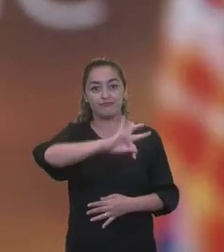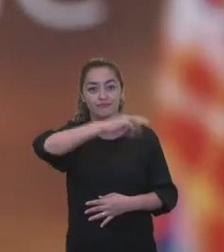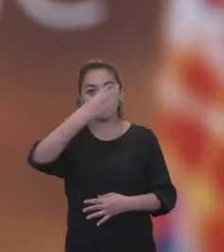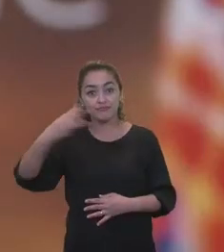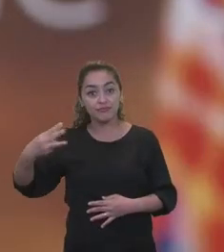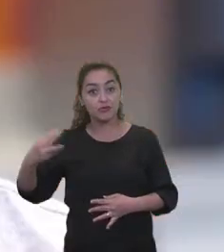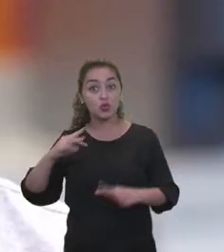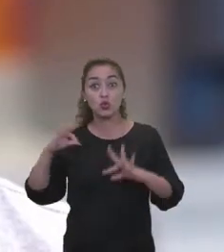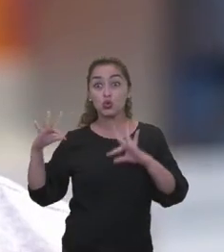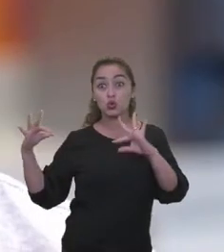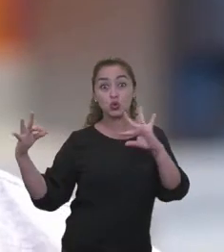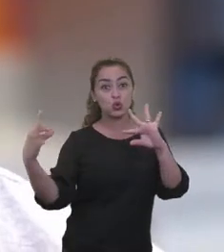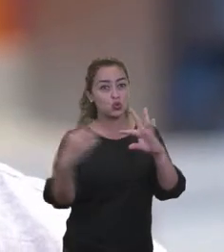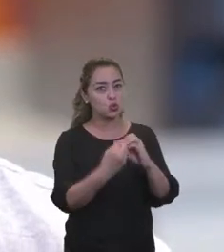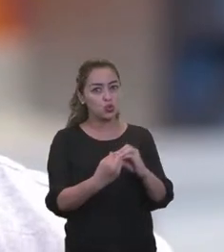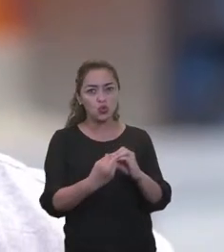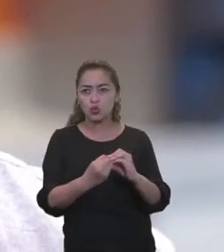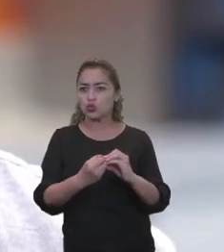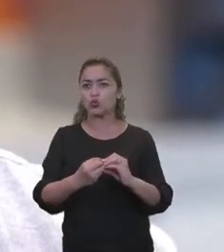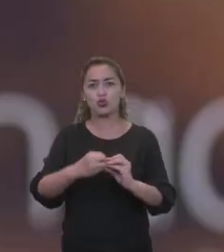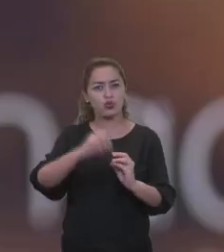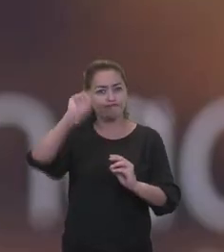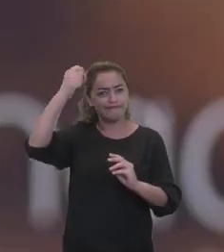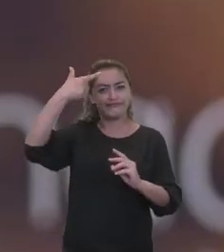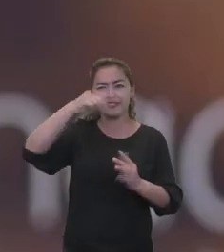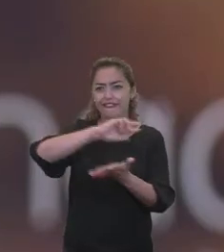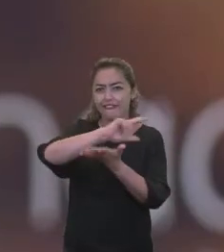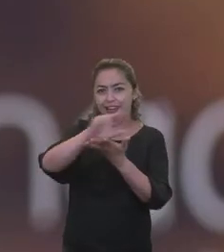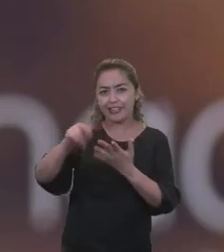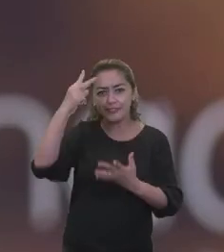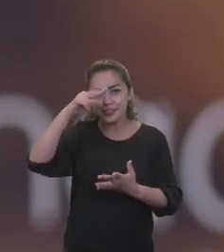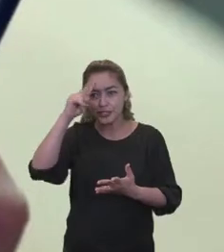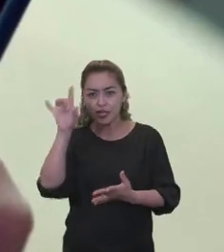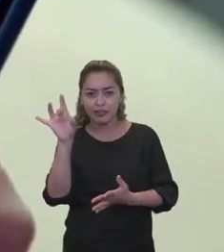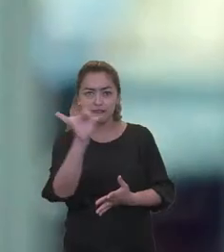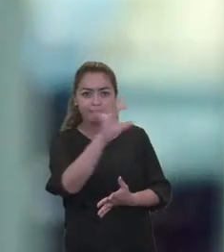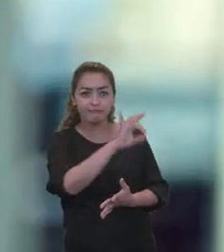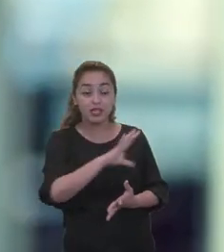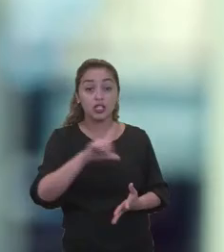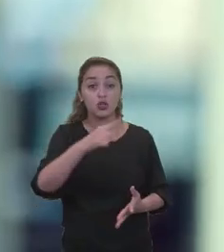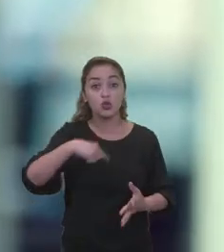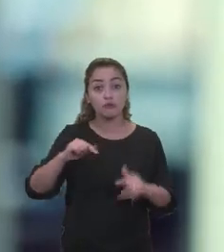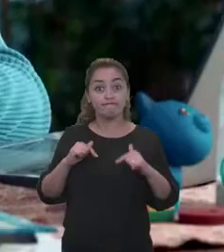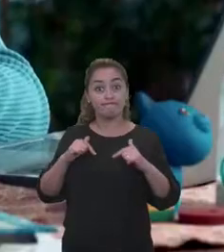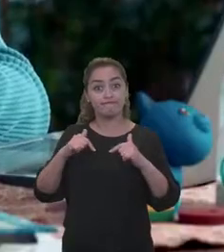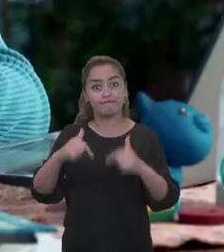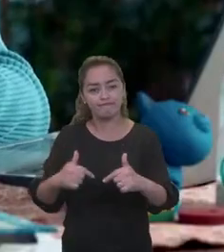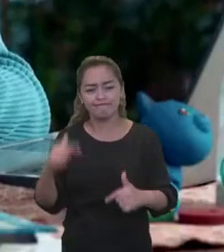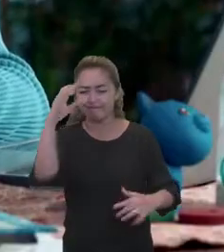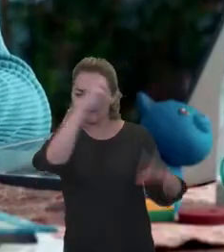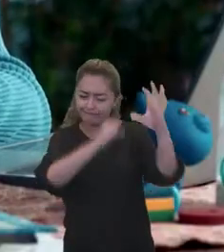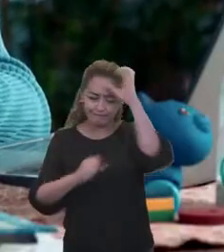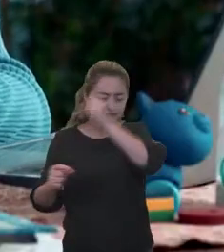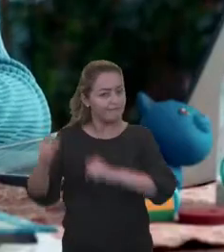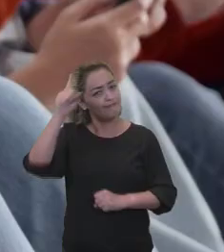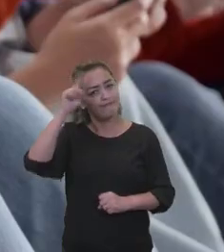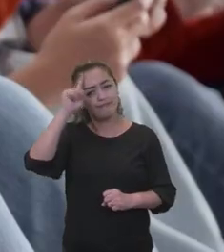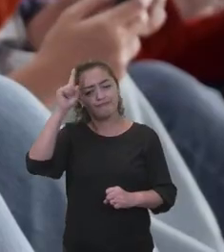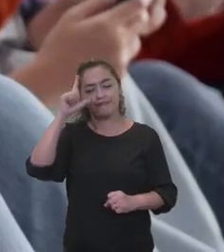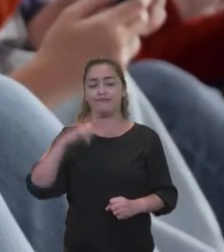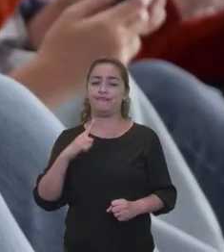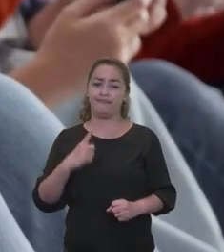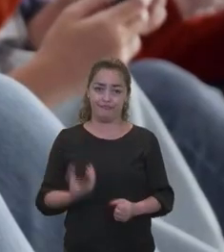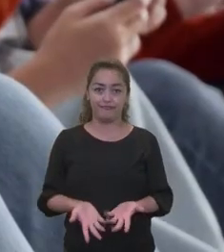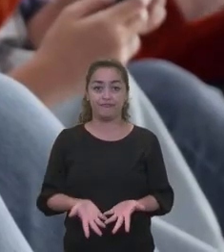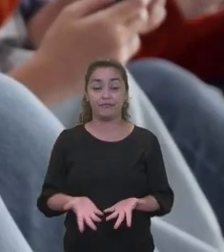TIM. We are adding our multiple talents and the different stories of people who are challenging themselves